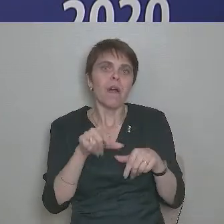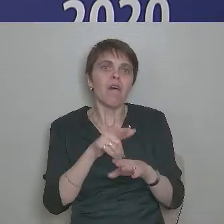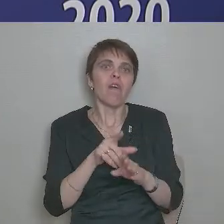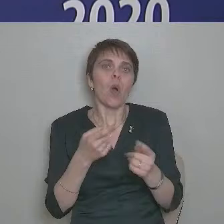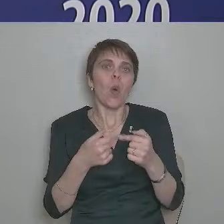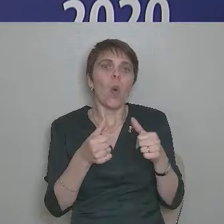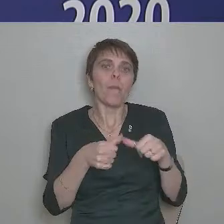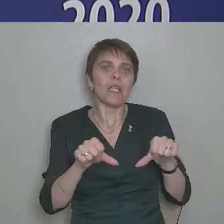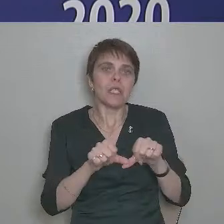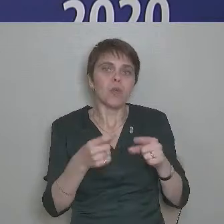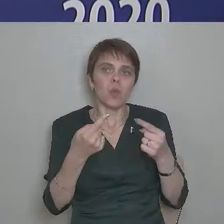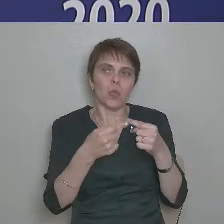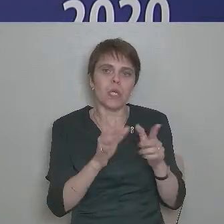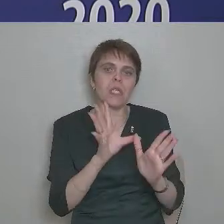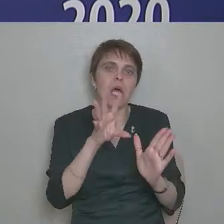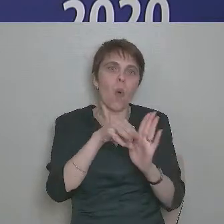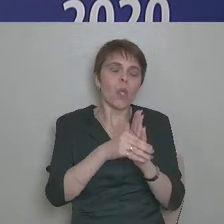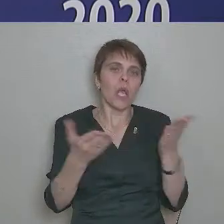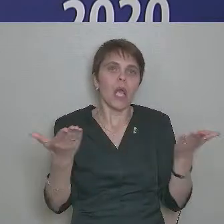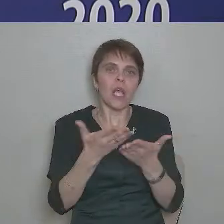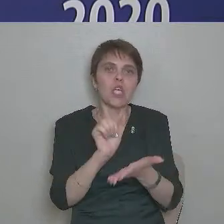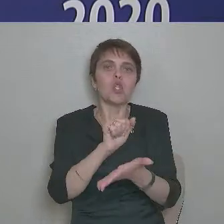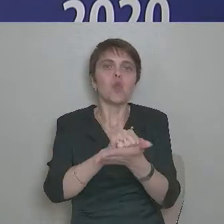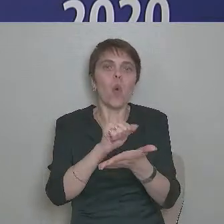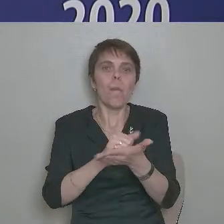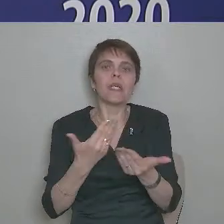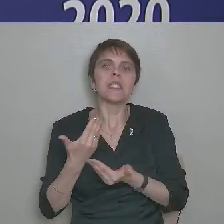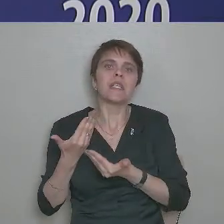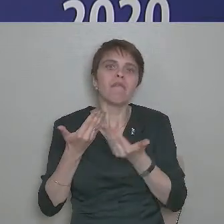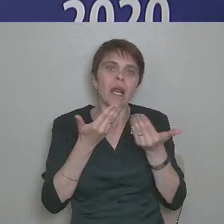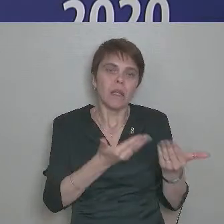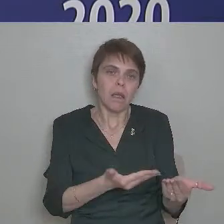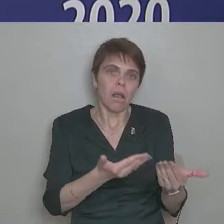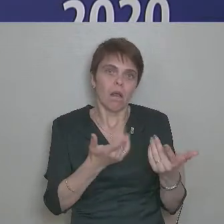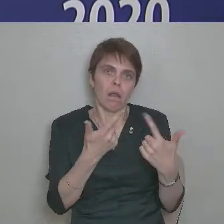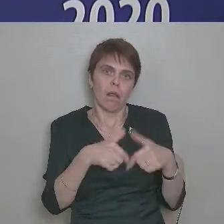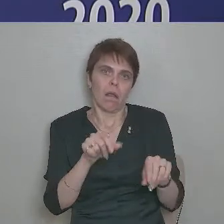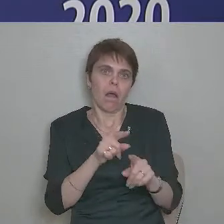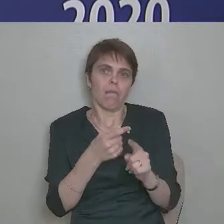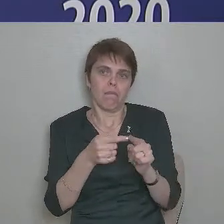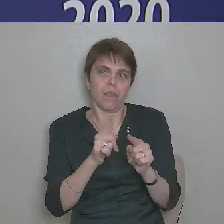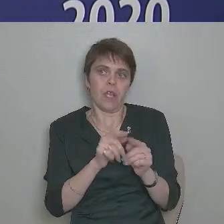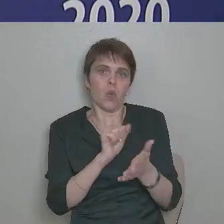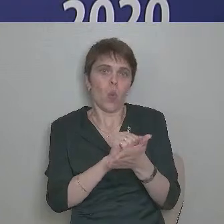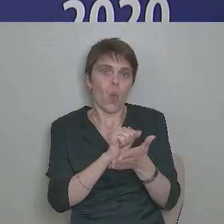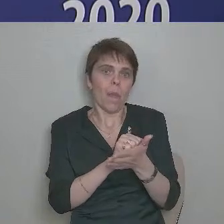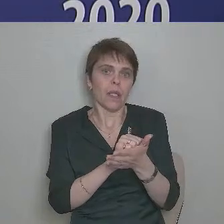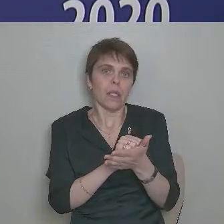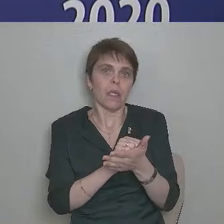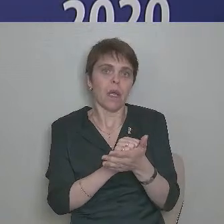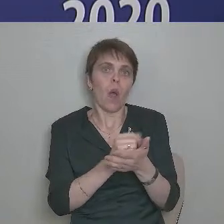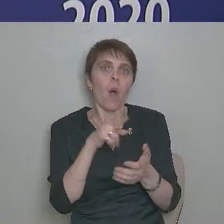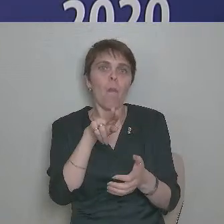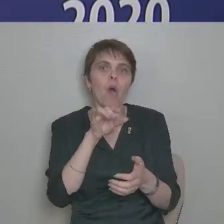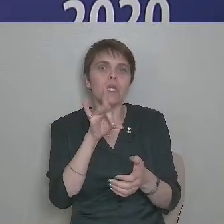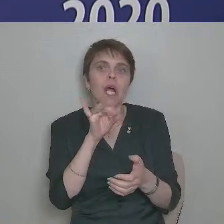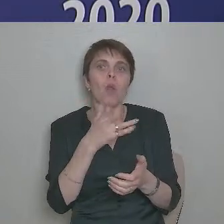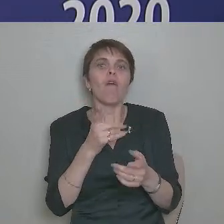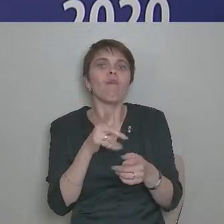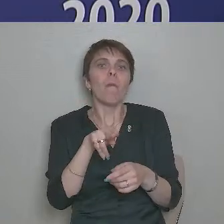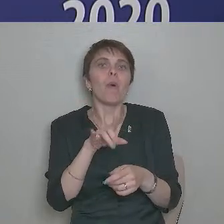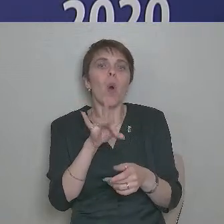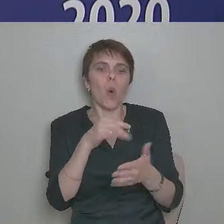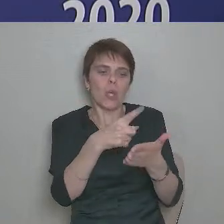When the TEC receives a certain document application, TEC passes